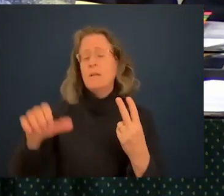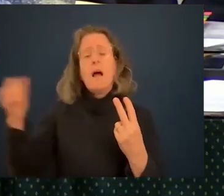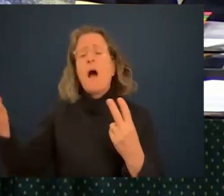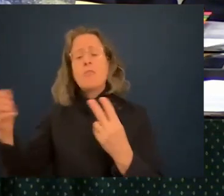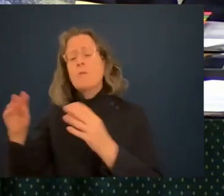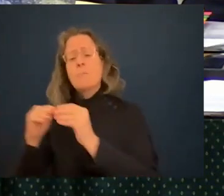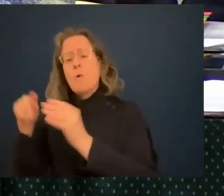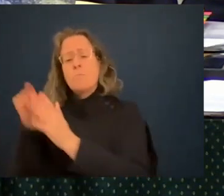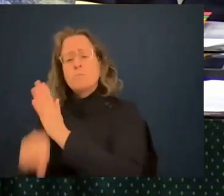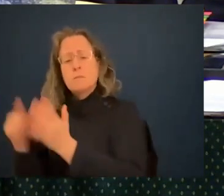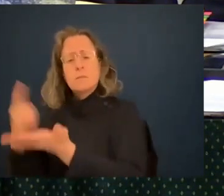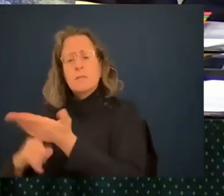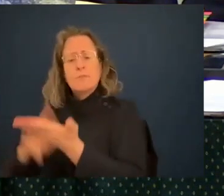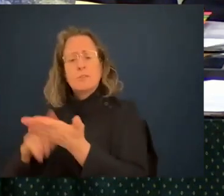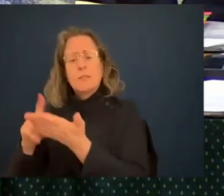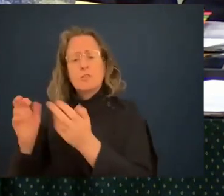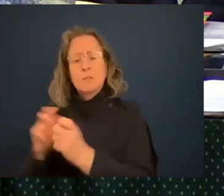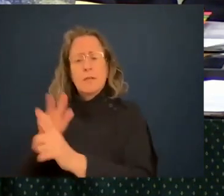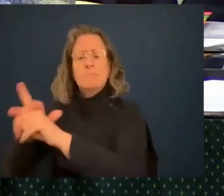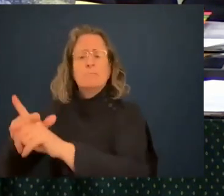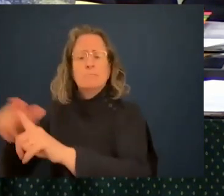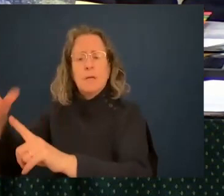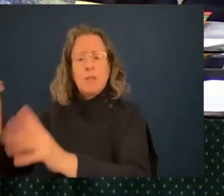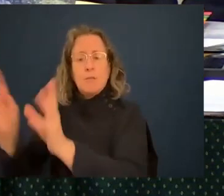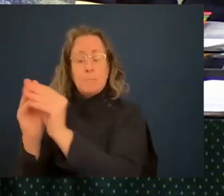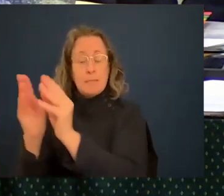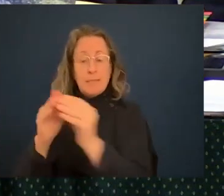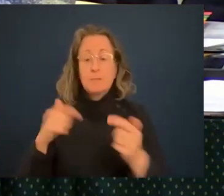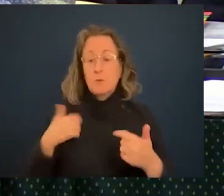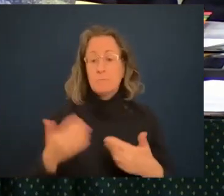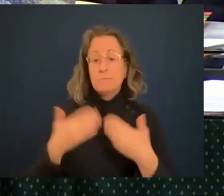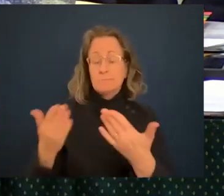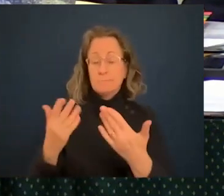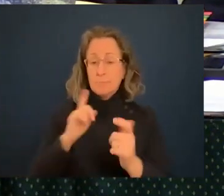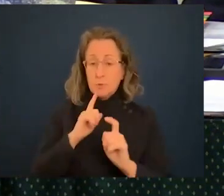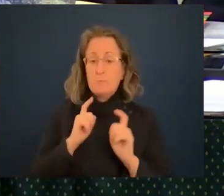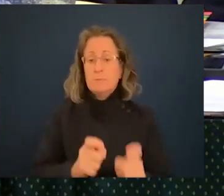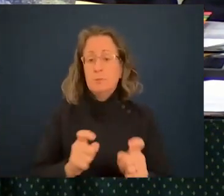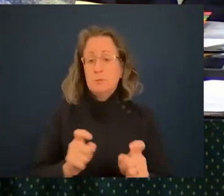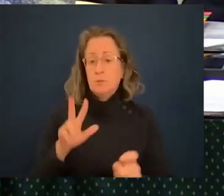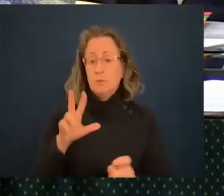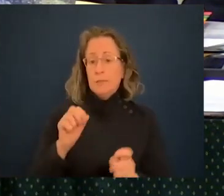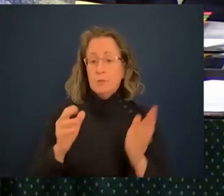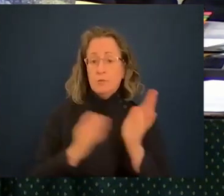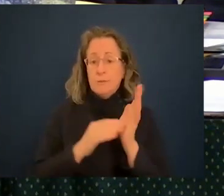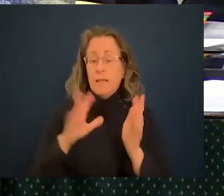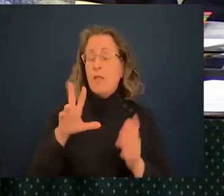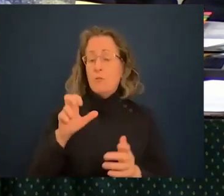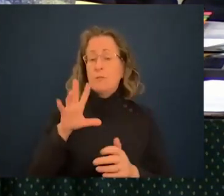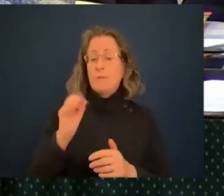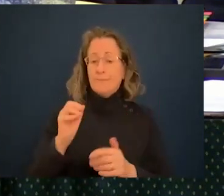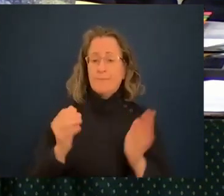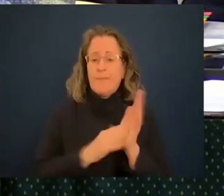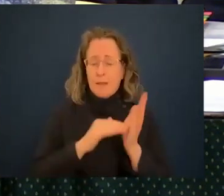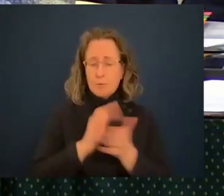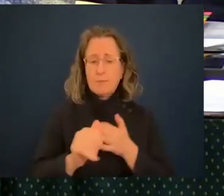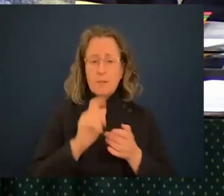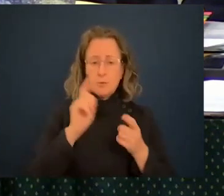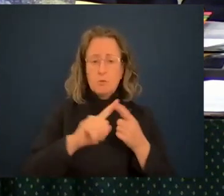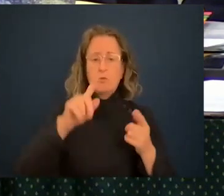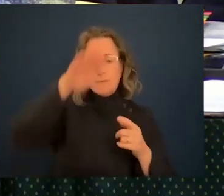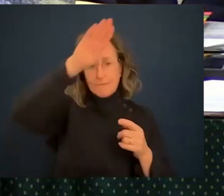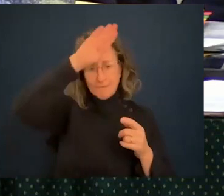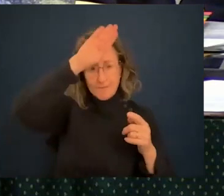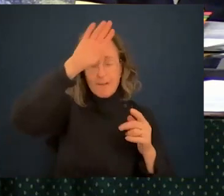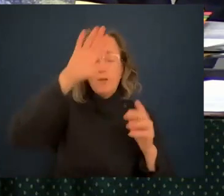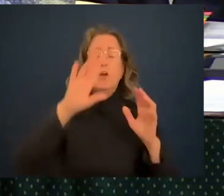another meeting so I'm gonna make a motion to allocate 350 000 to fire effective response force and